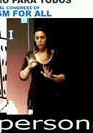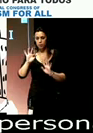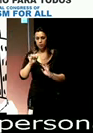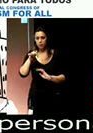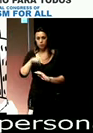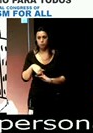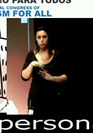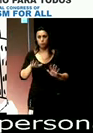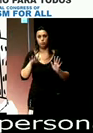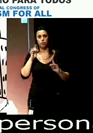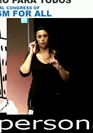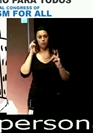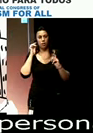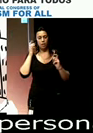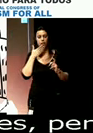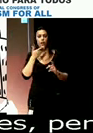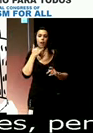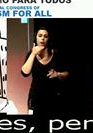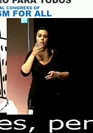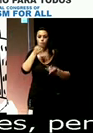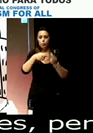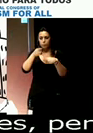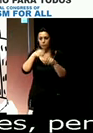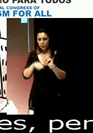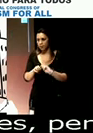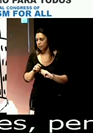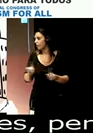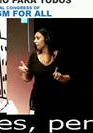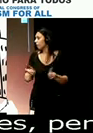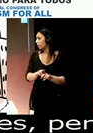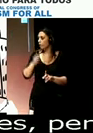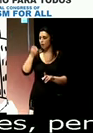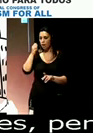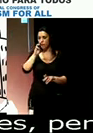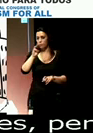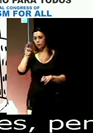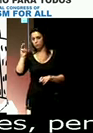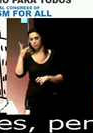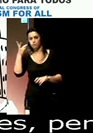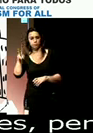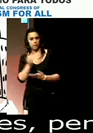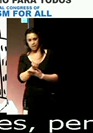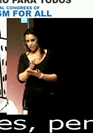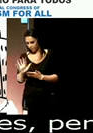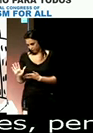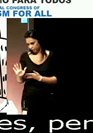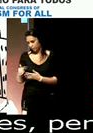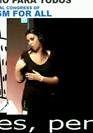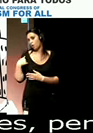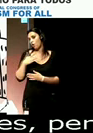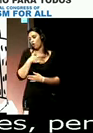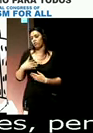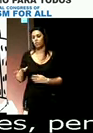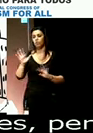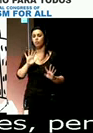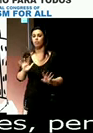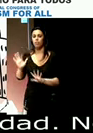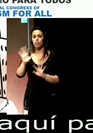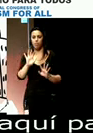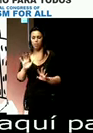something, although this application is free of charge, but I want to try to sell you an activity of a one-touch solution